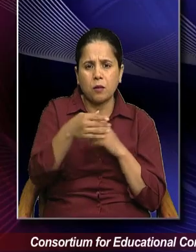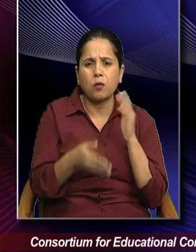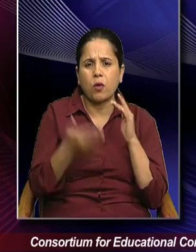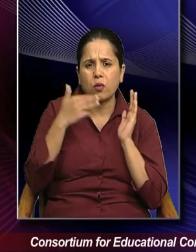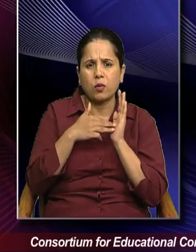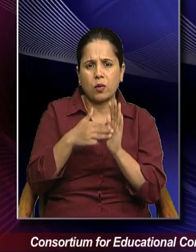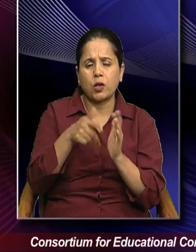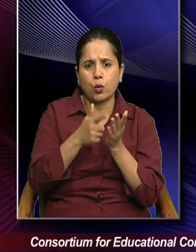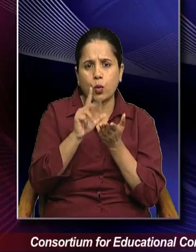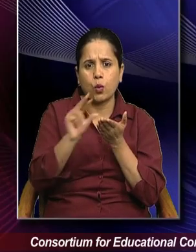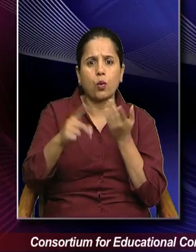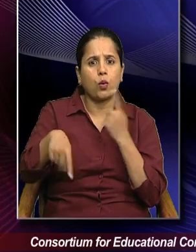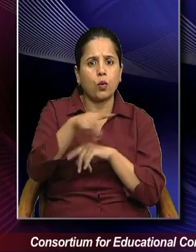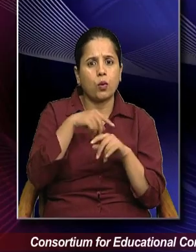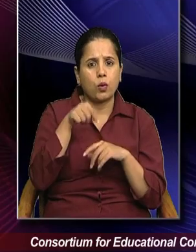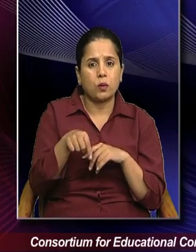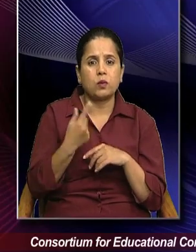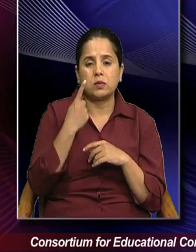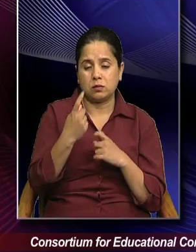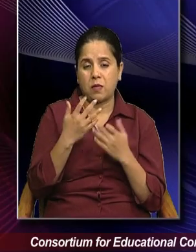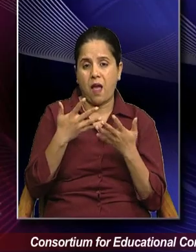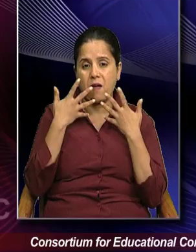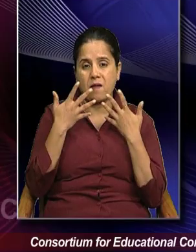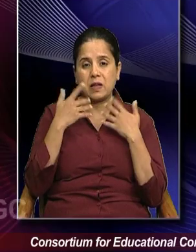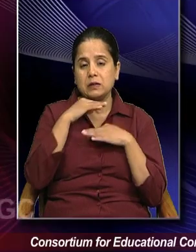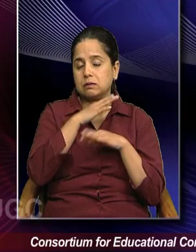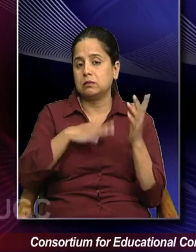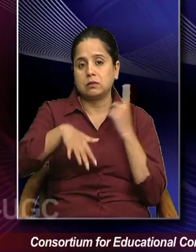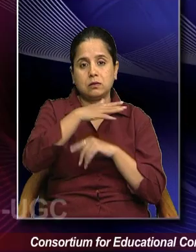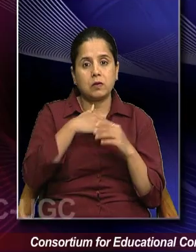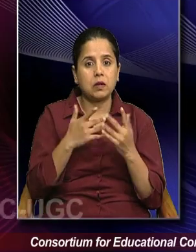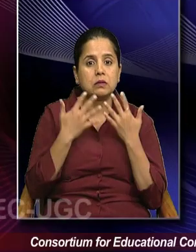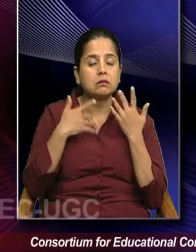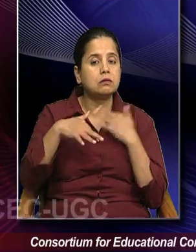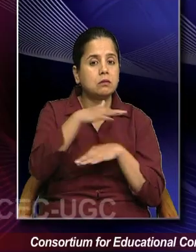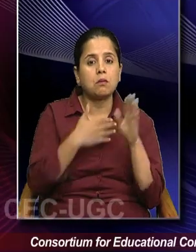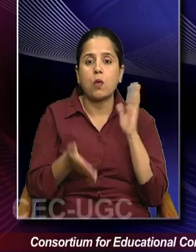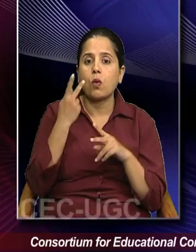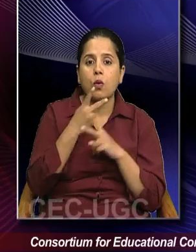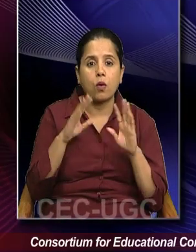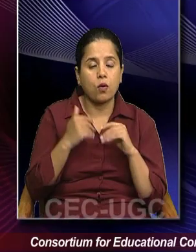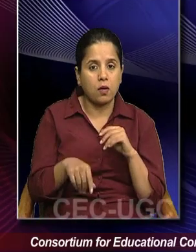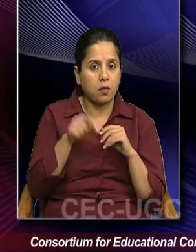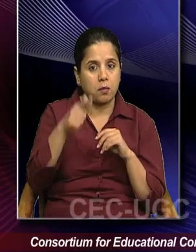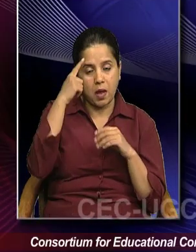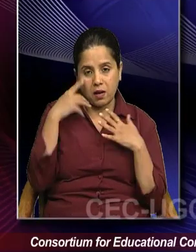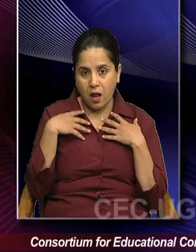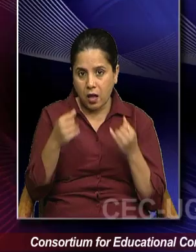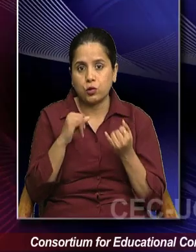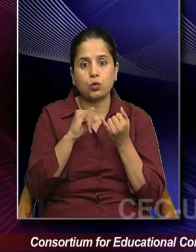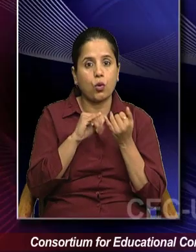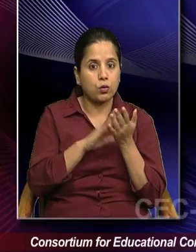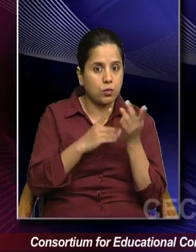millions of rural families to toxic indoor air. Indoor toxicity. Mental health and social media